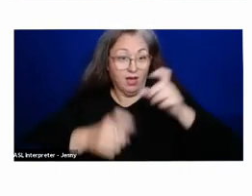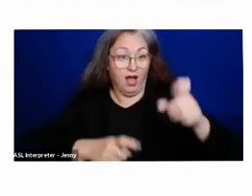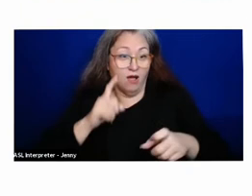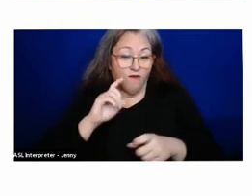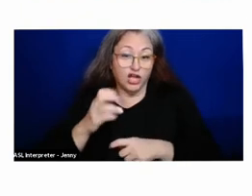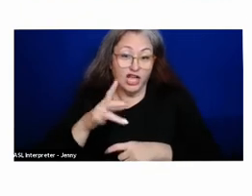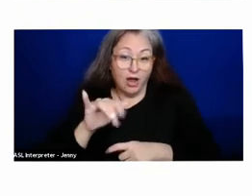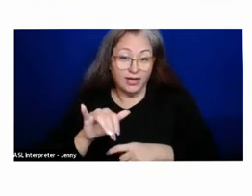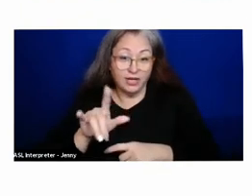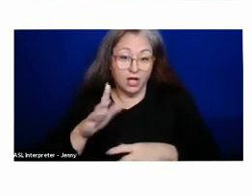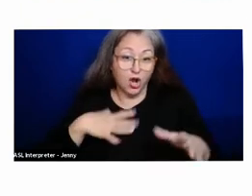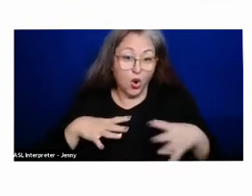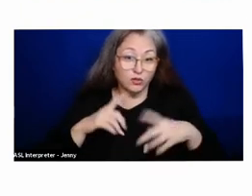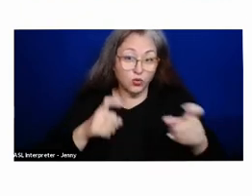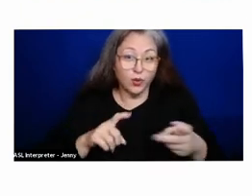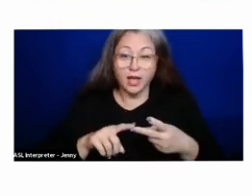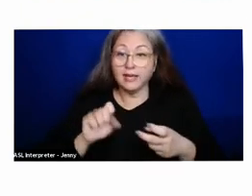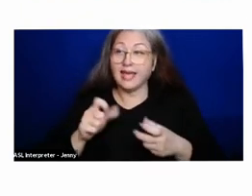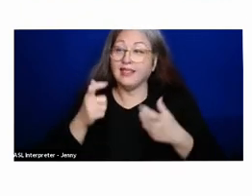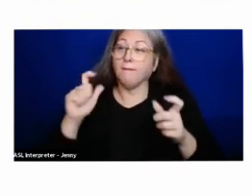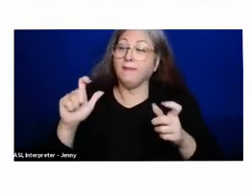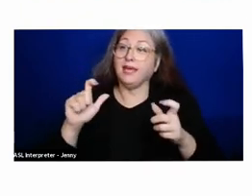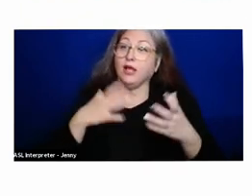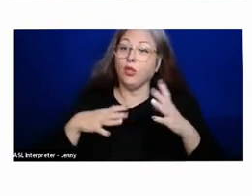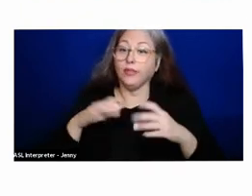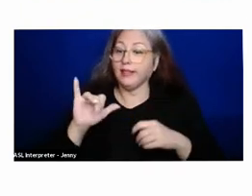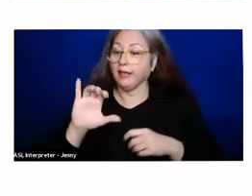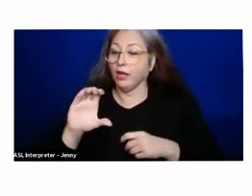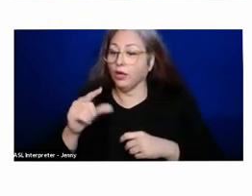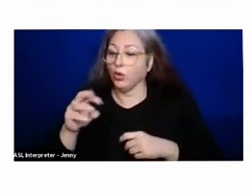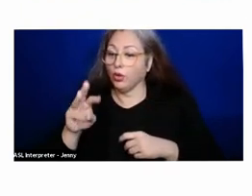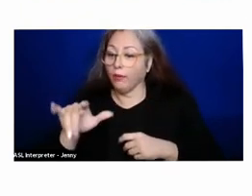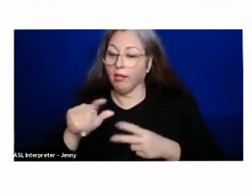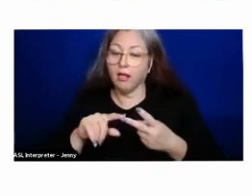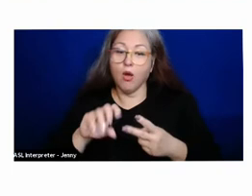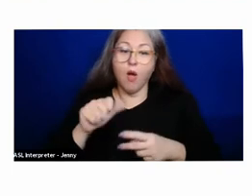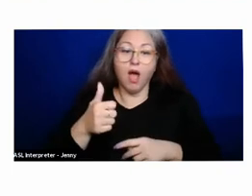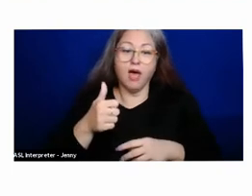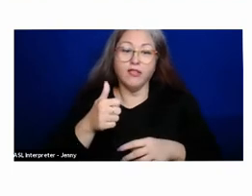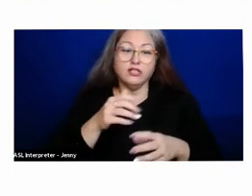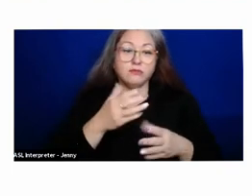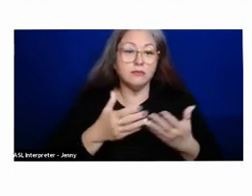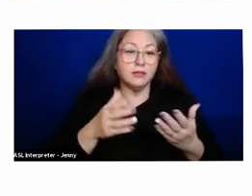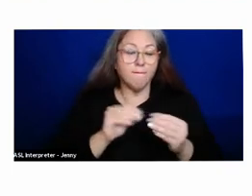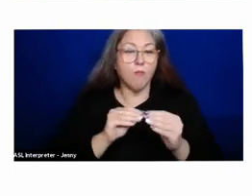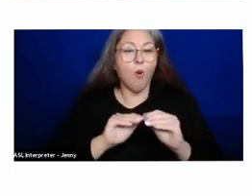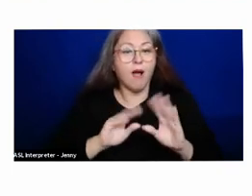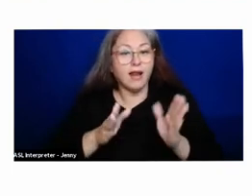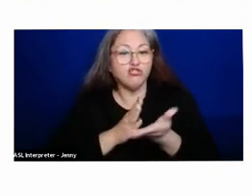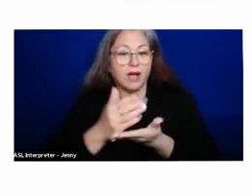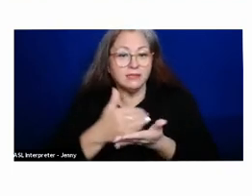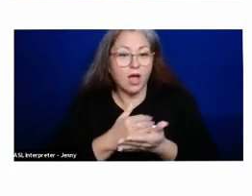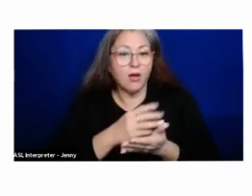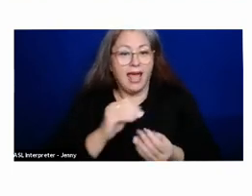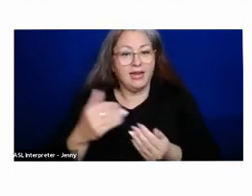you donate your clothes? Can big clothing charities like Goodwill and secondhand exporters in the Global North be more transparent and accountable to their